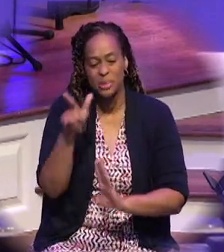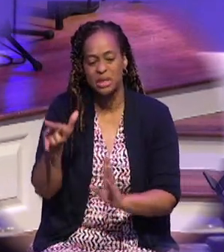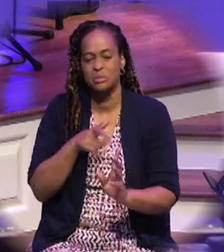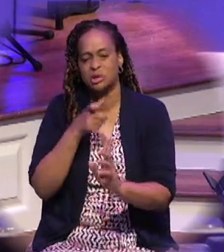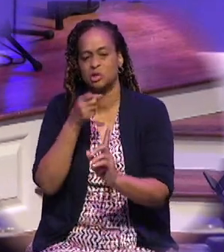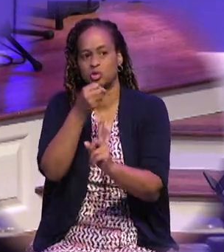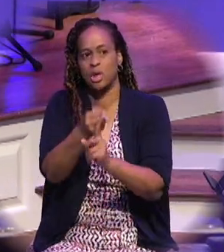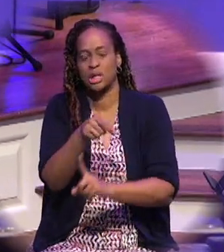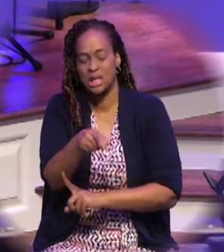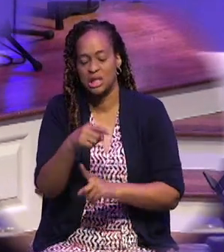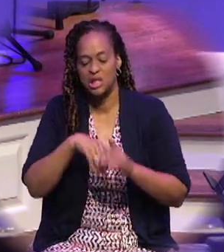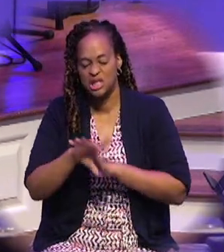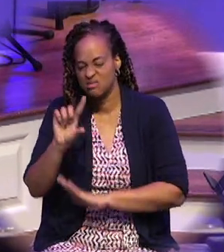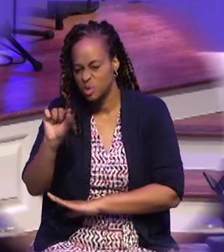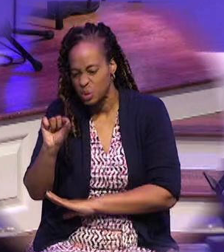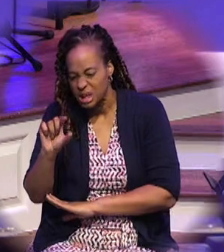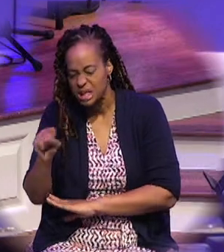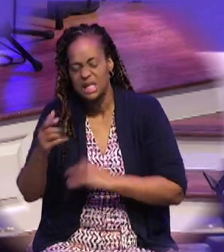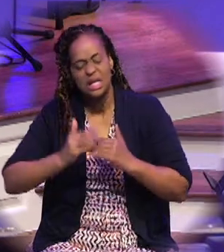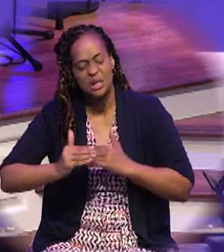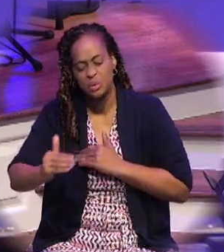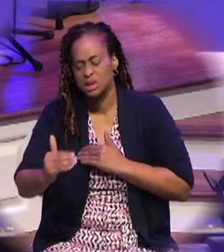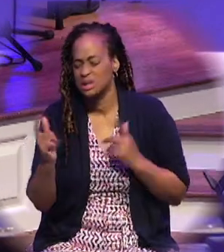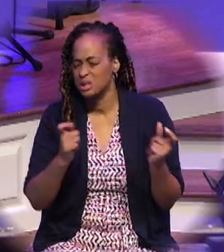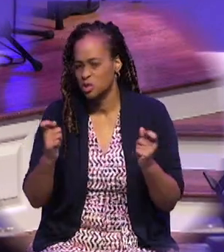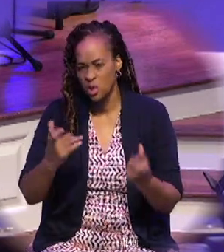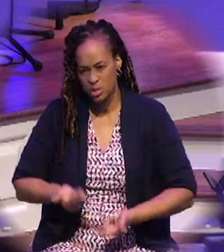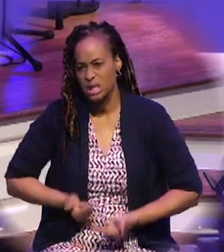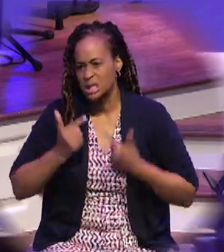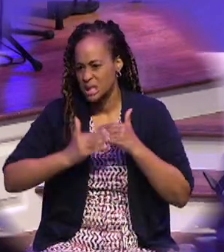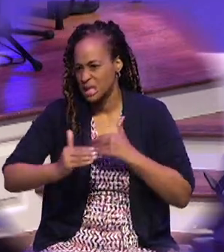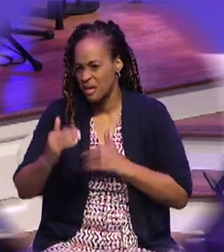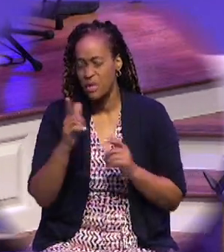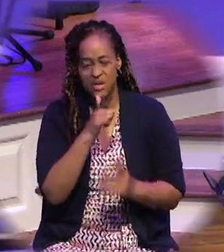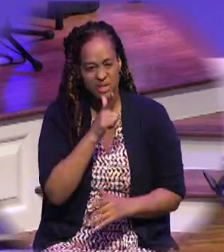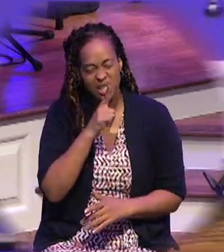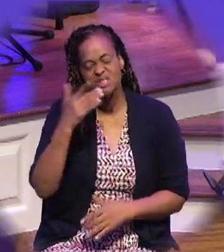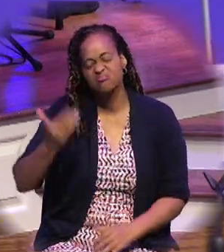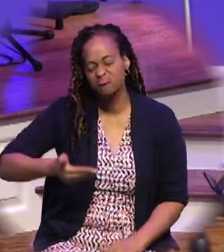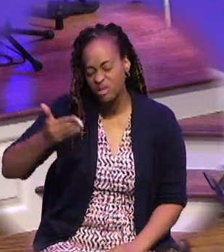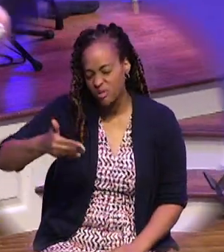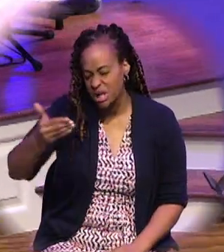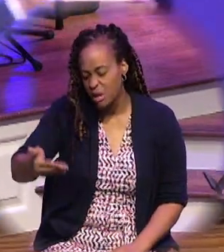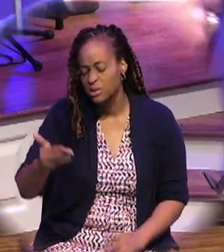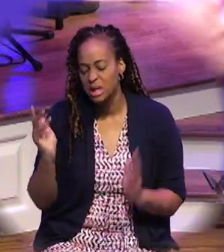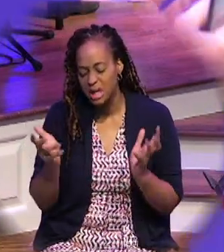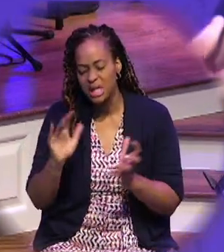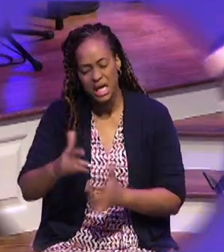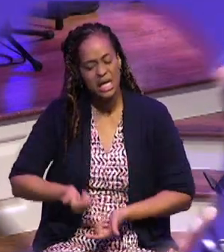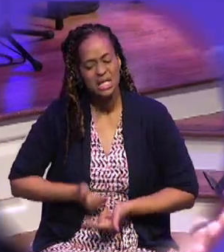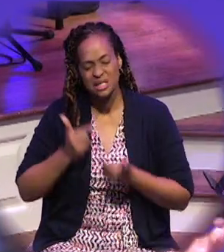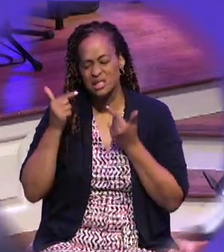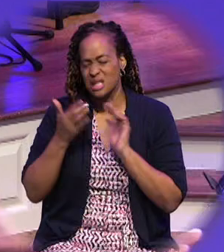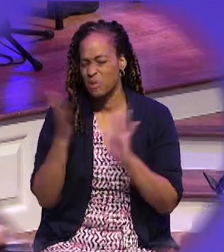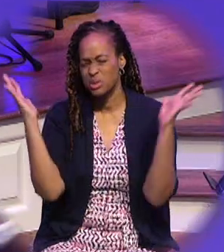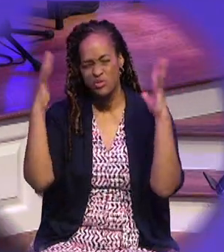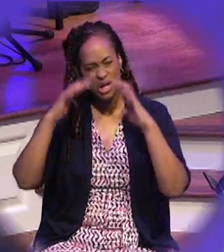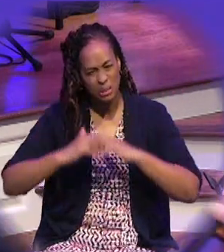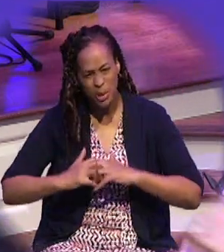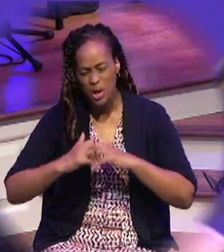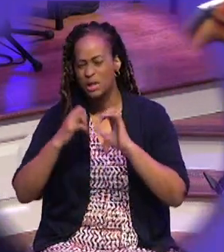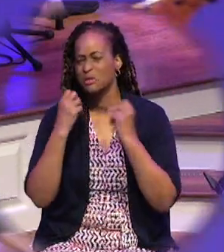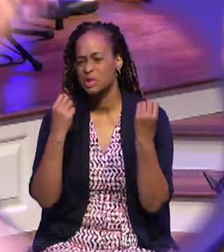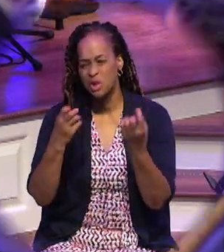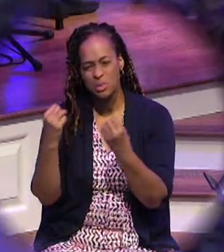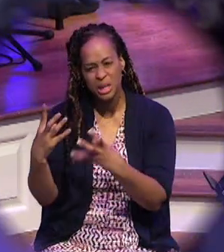his 20s and really decimated his life. We would have lunch every now and then, and his life had just fallen apart on so